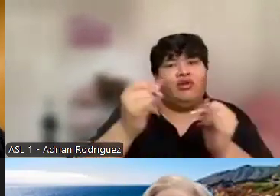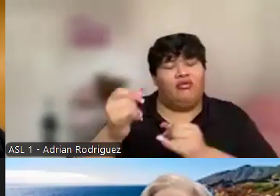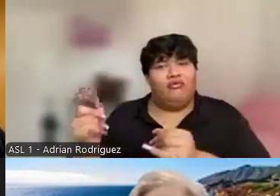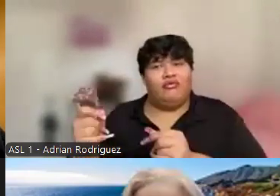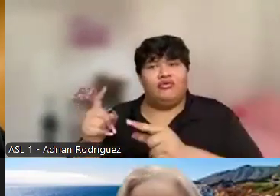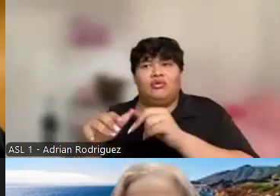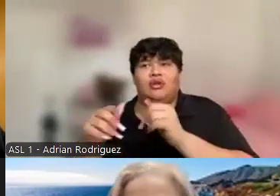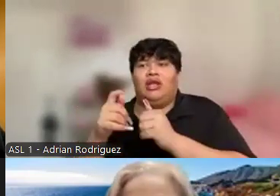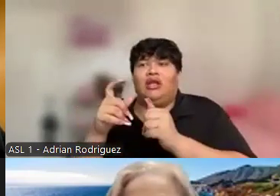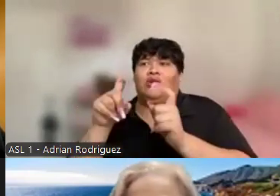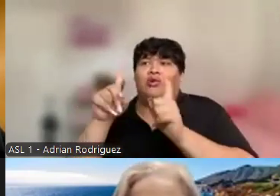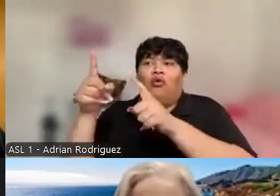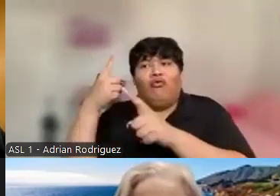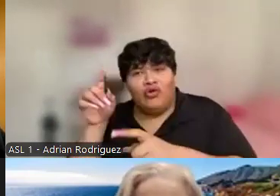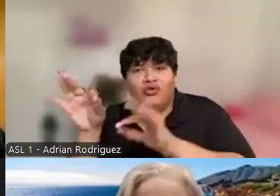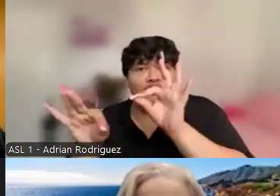seeking treatment.